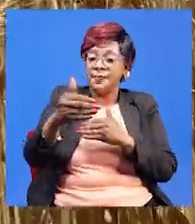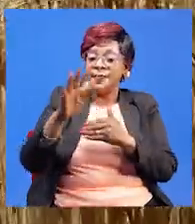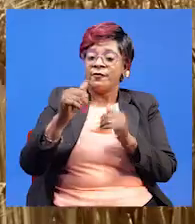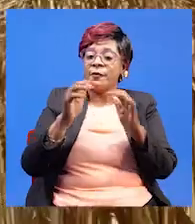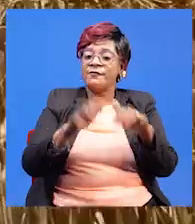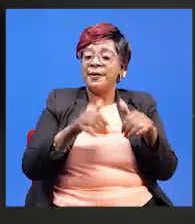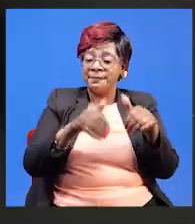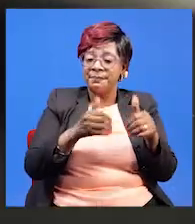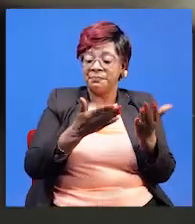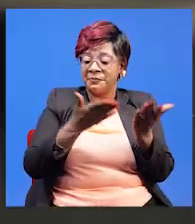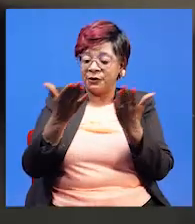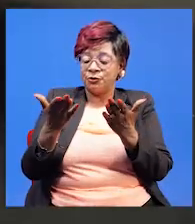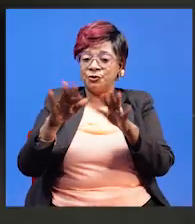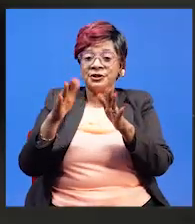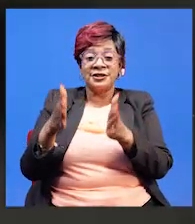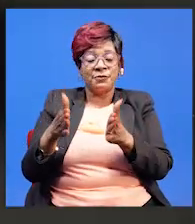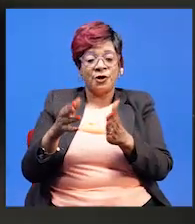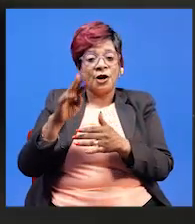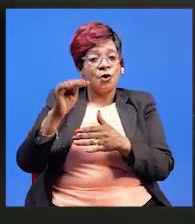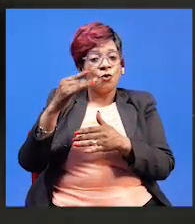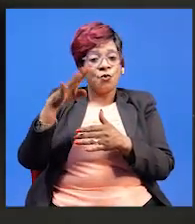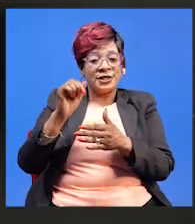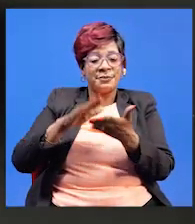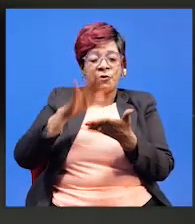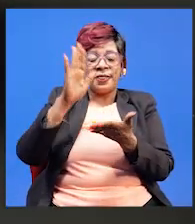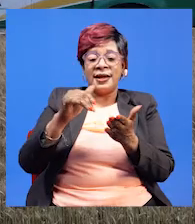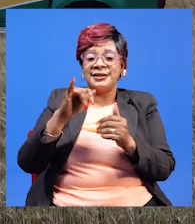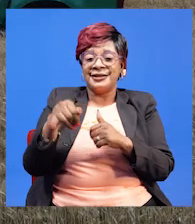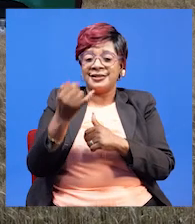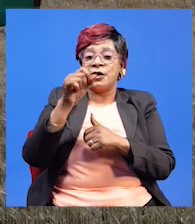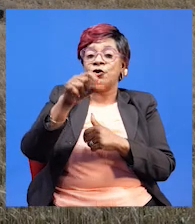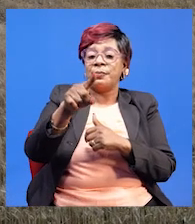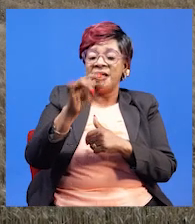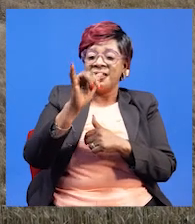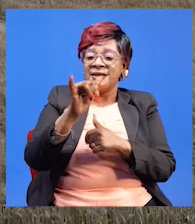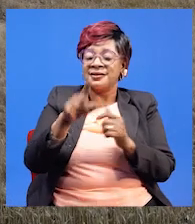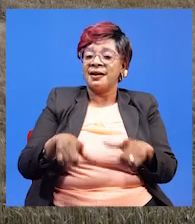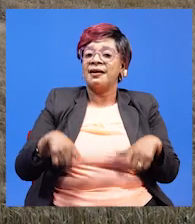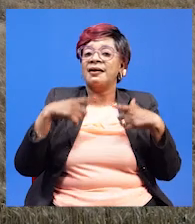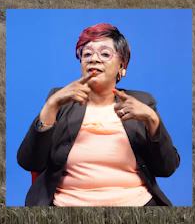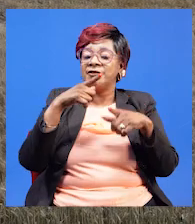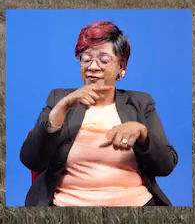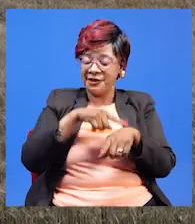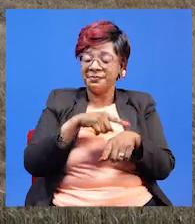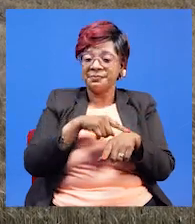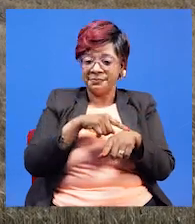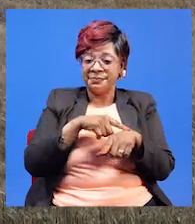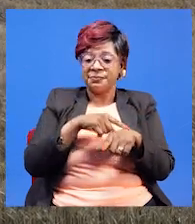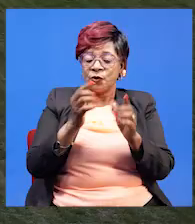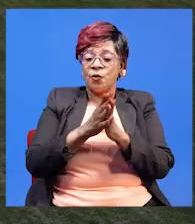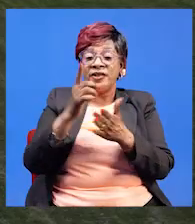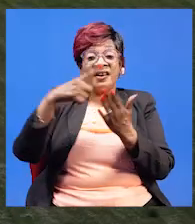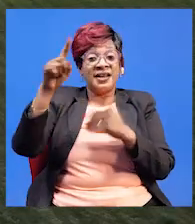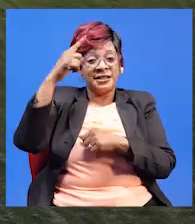From farm to table, wheat is more than just a crop, it's a lifeline. And with the